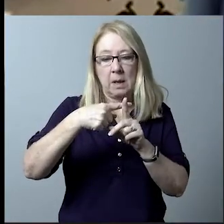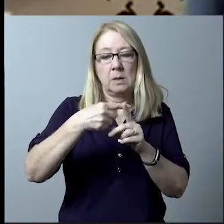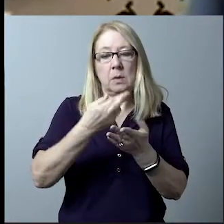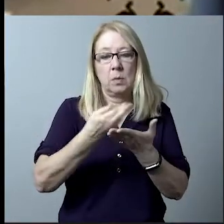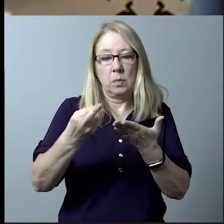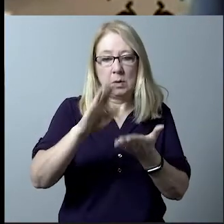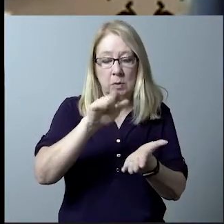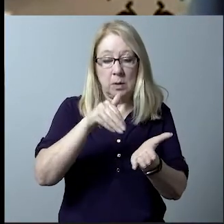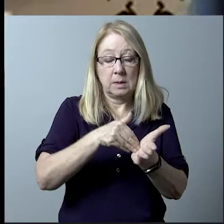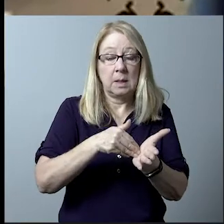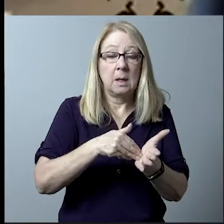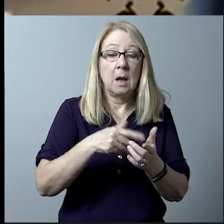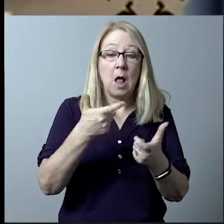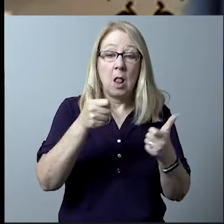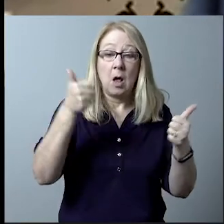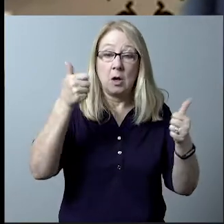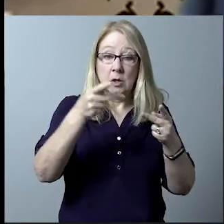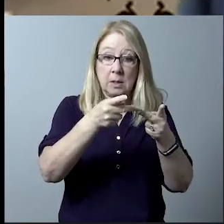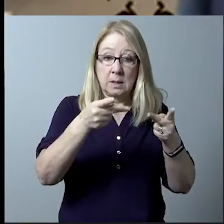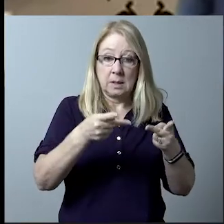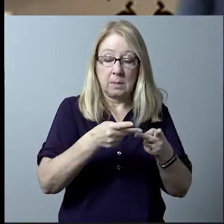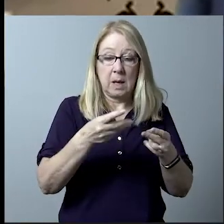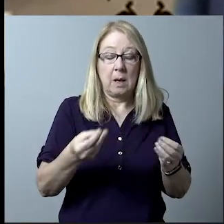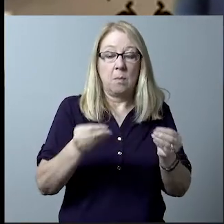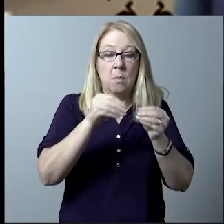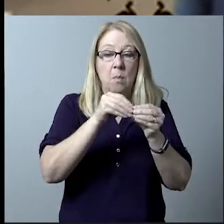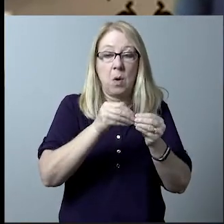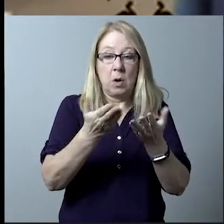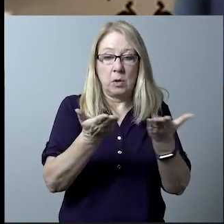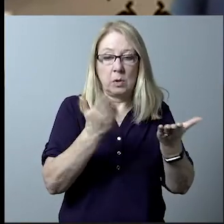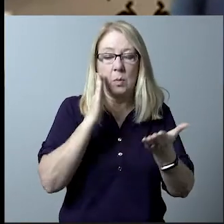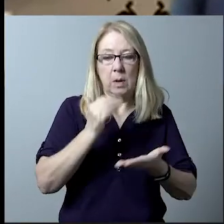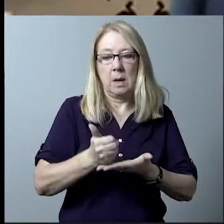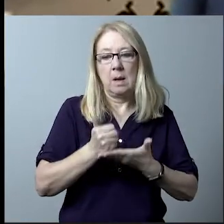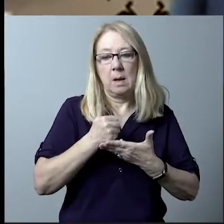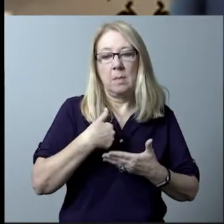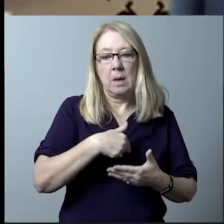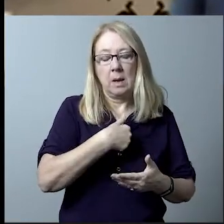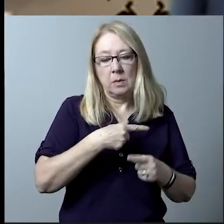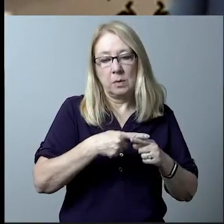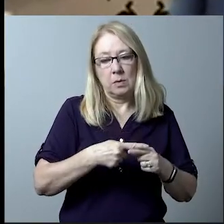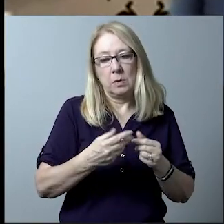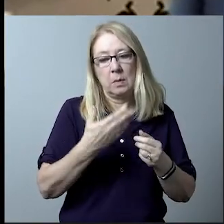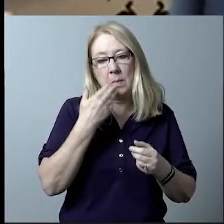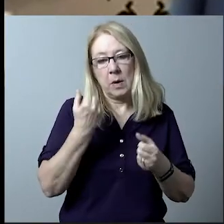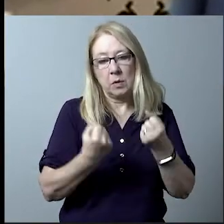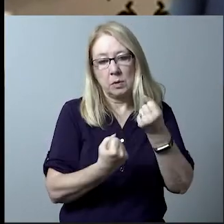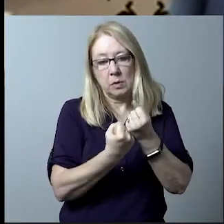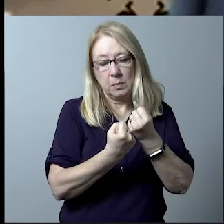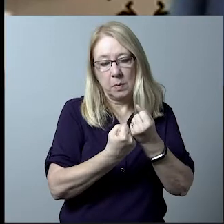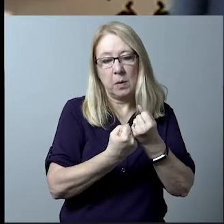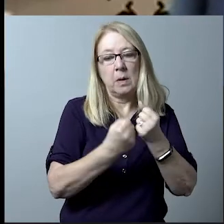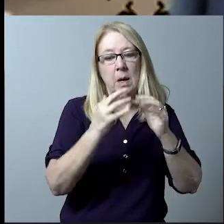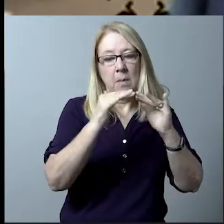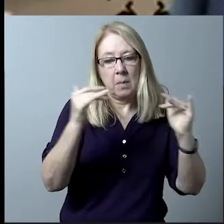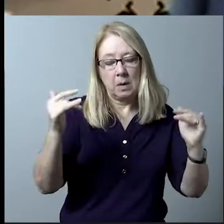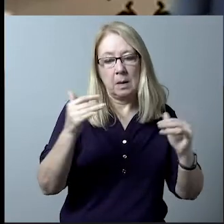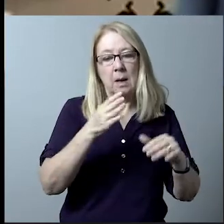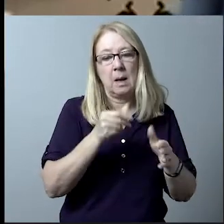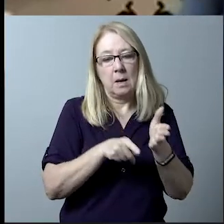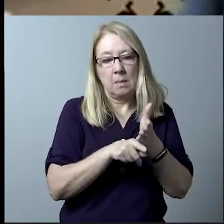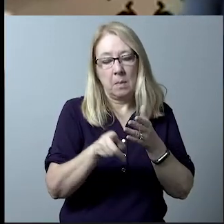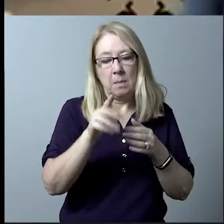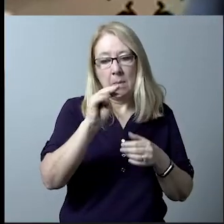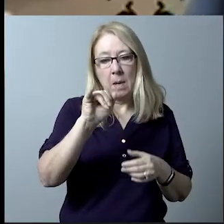LGBTQ plus Resource Center. A larger physical space and expanded services will allow us to even better support our